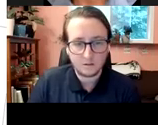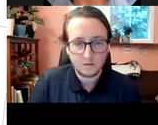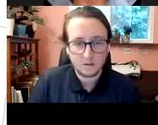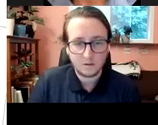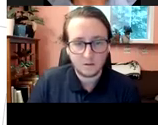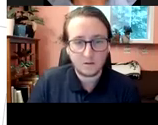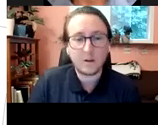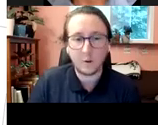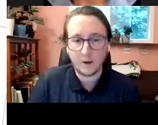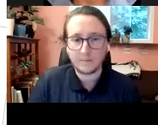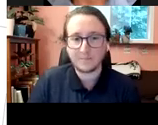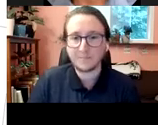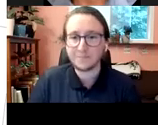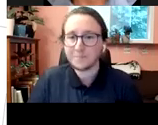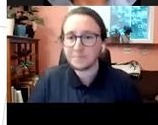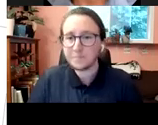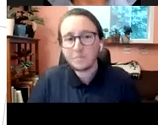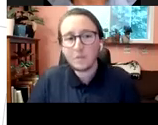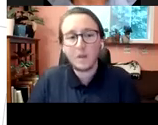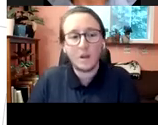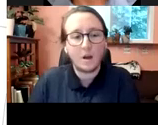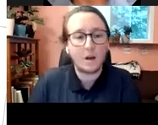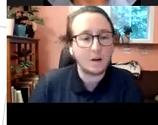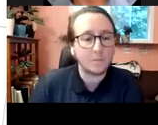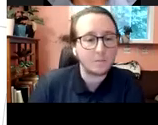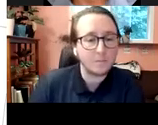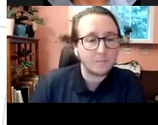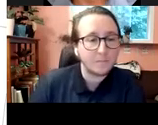You can continue. Okay.